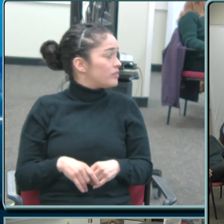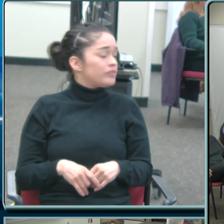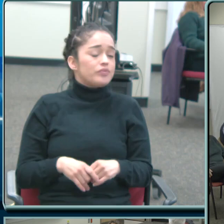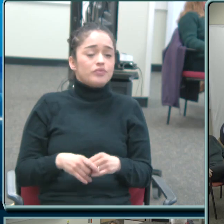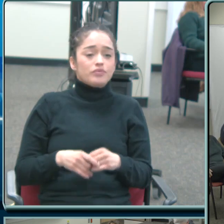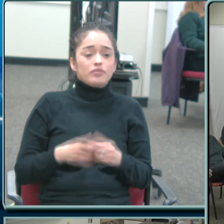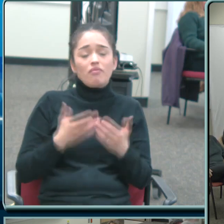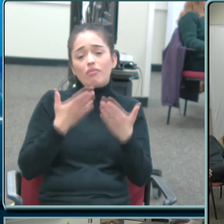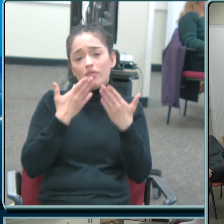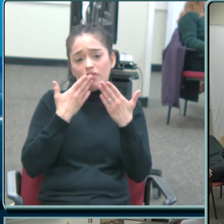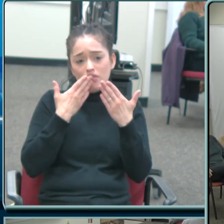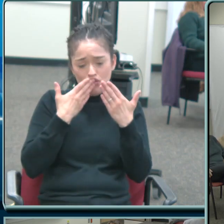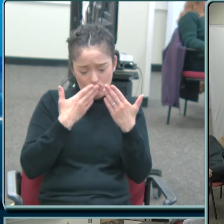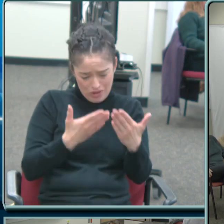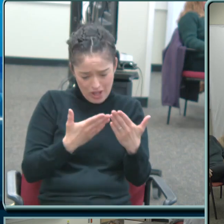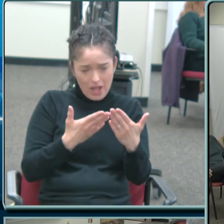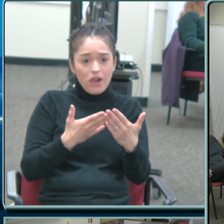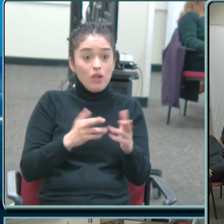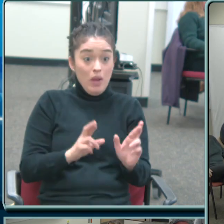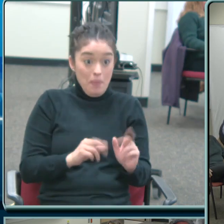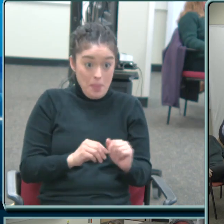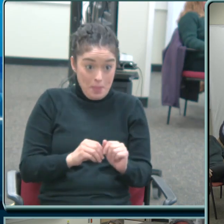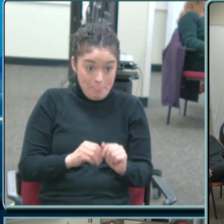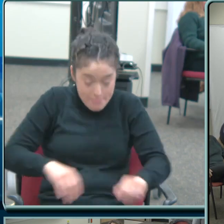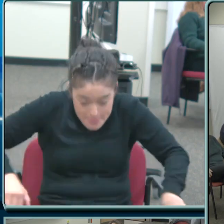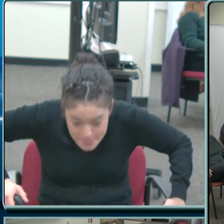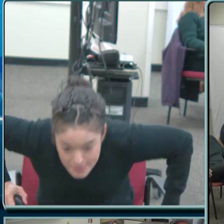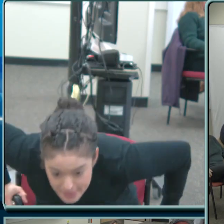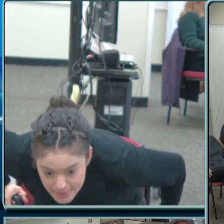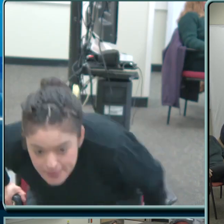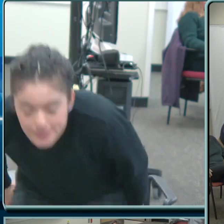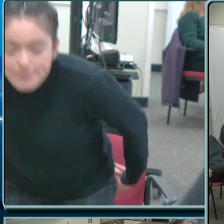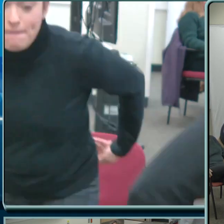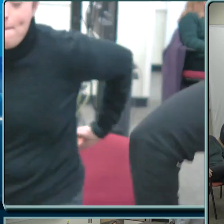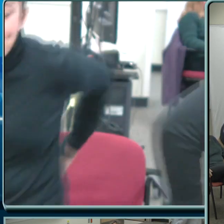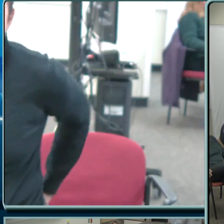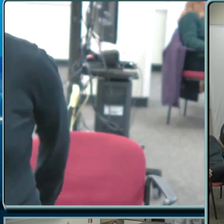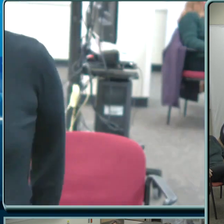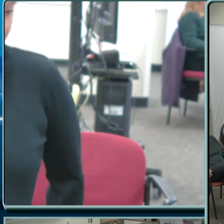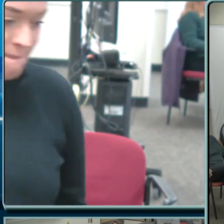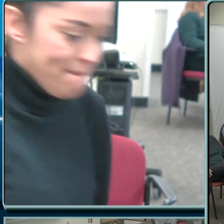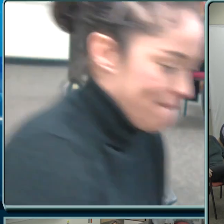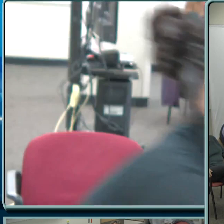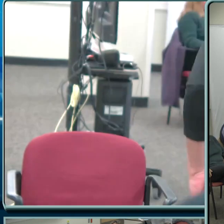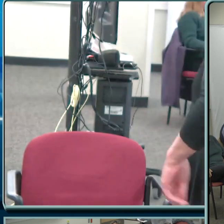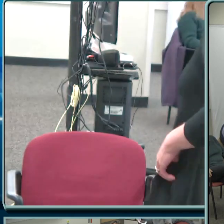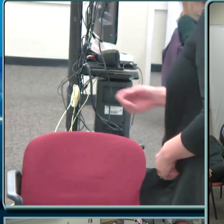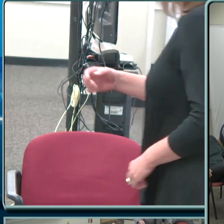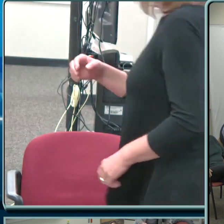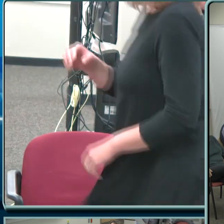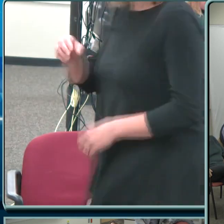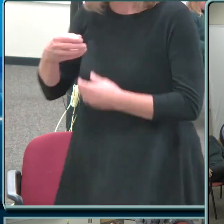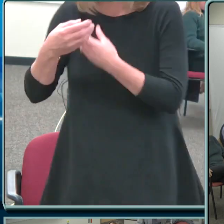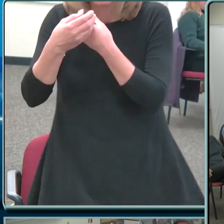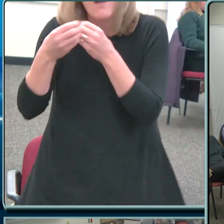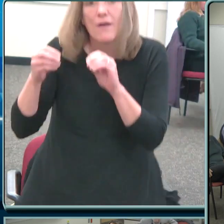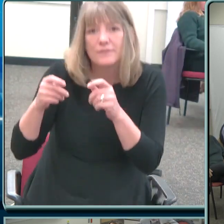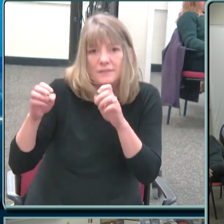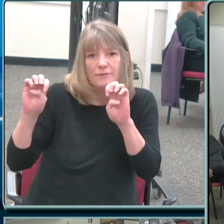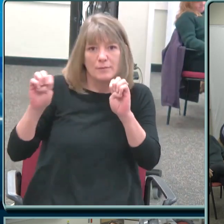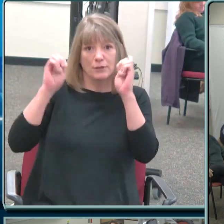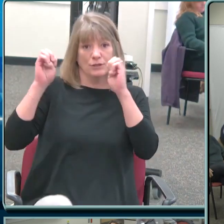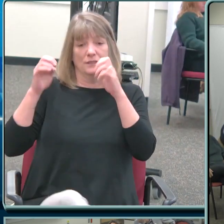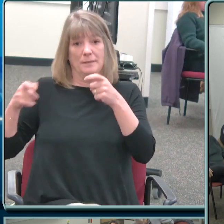you for that question. So yes, we were involved. We were called by Office of Emergency Management, and